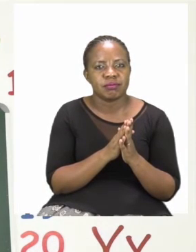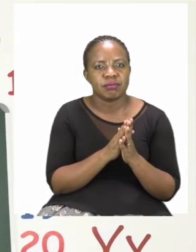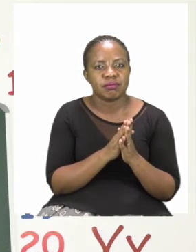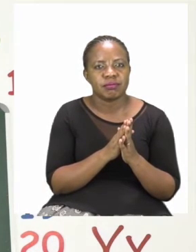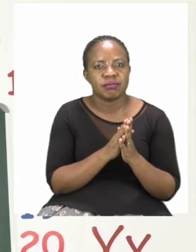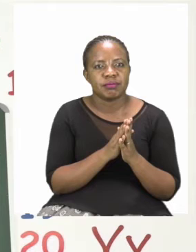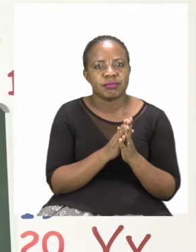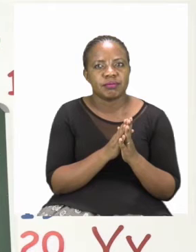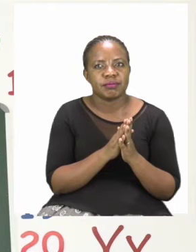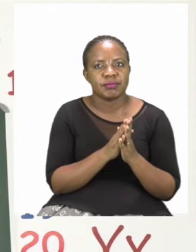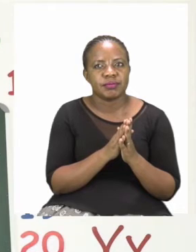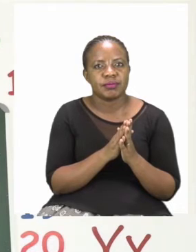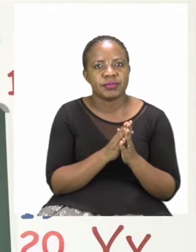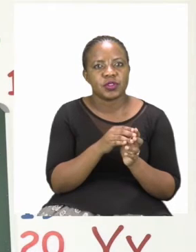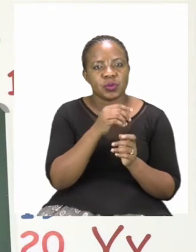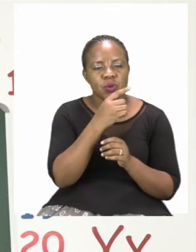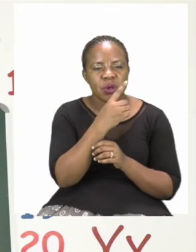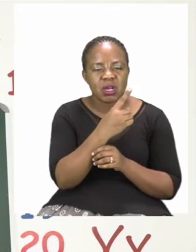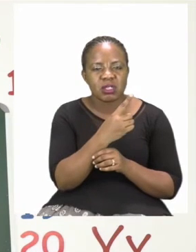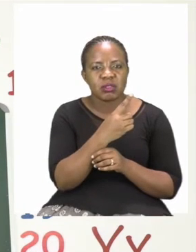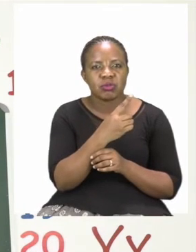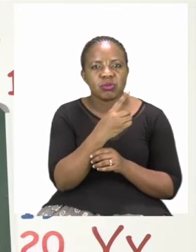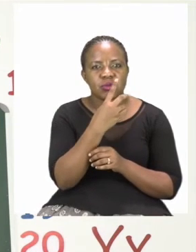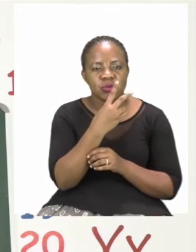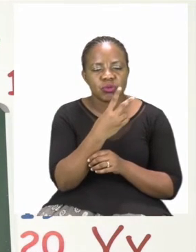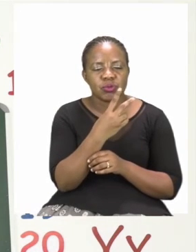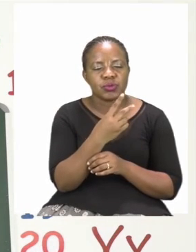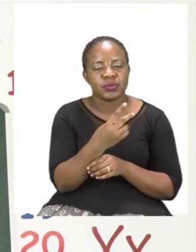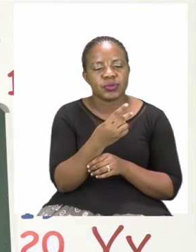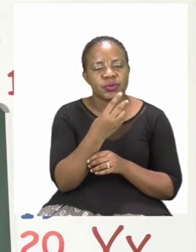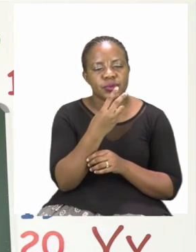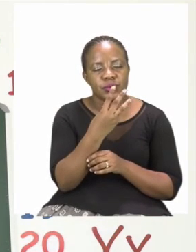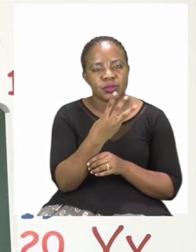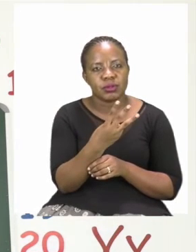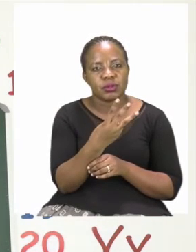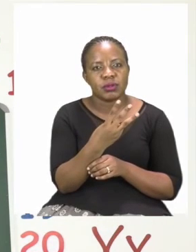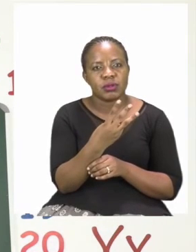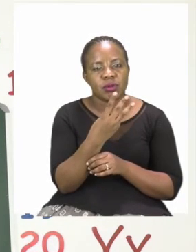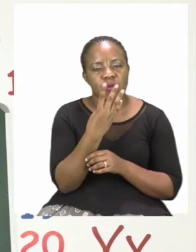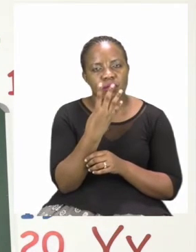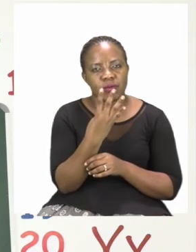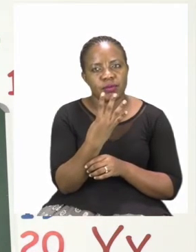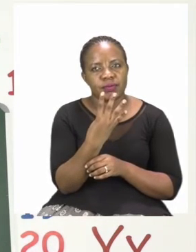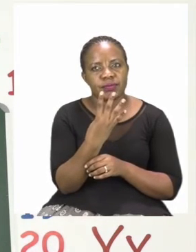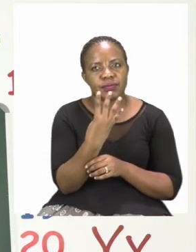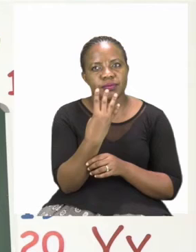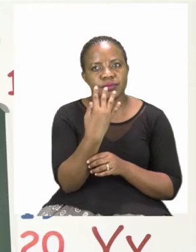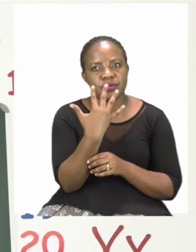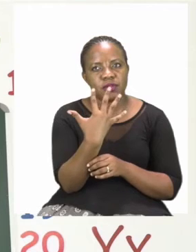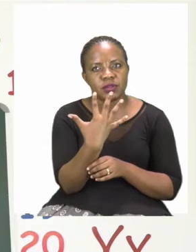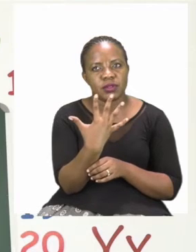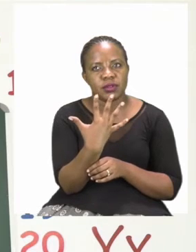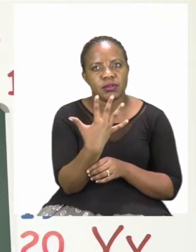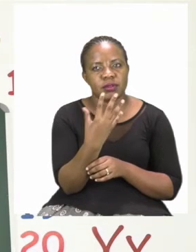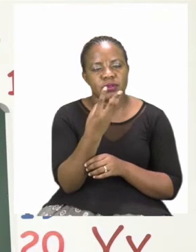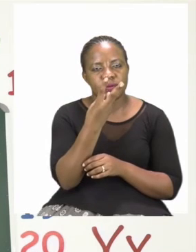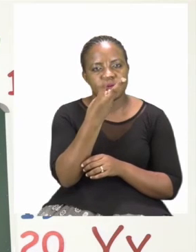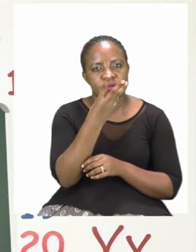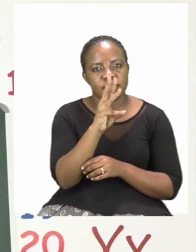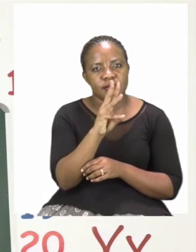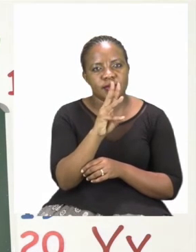go. 1, 2, 3, 4, 5,